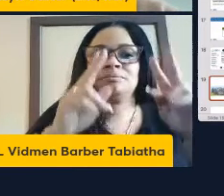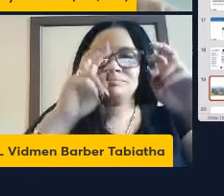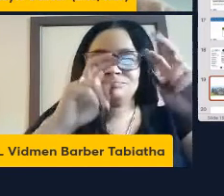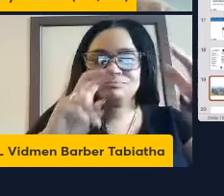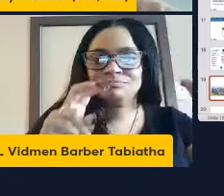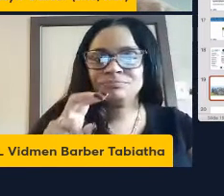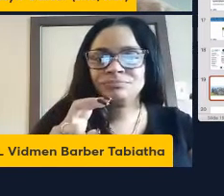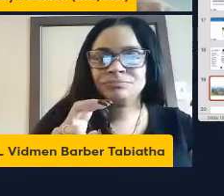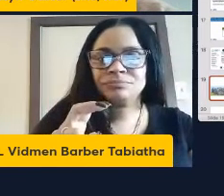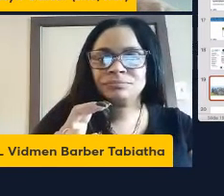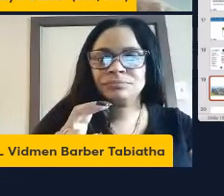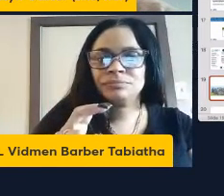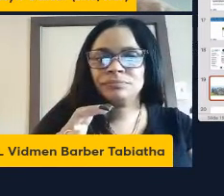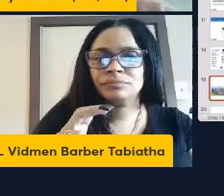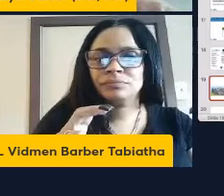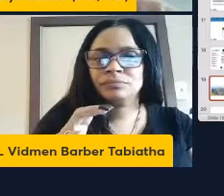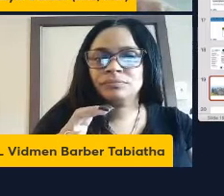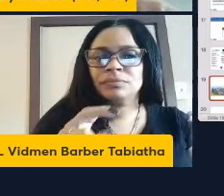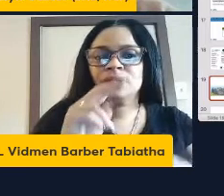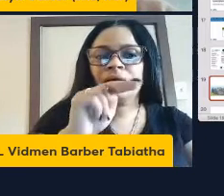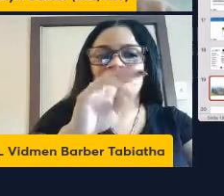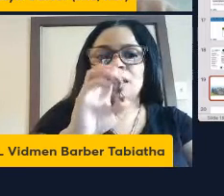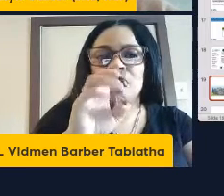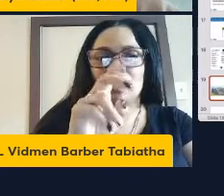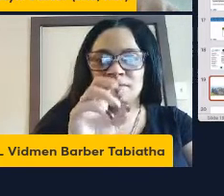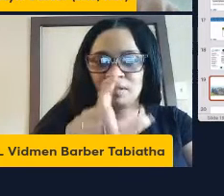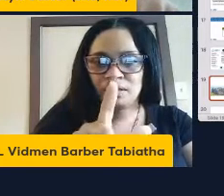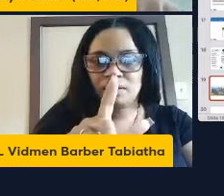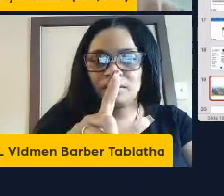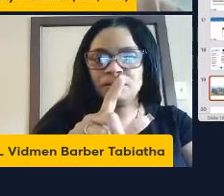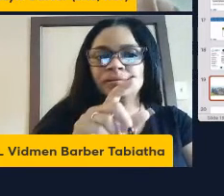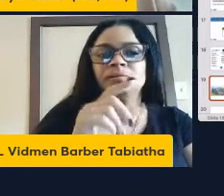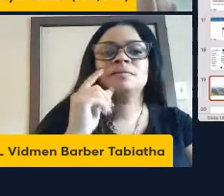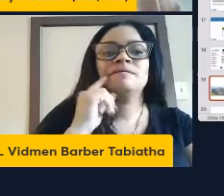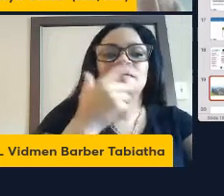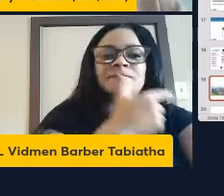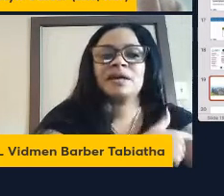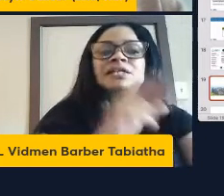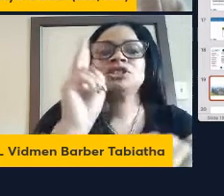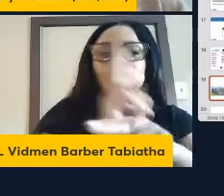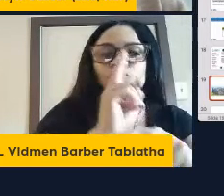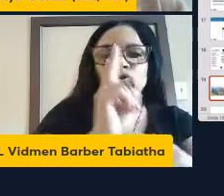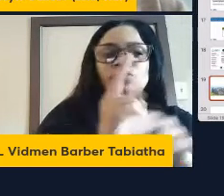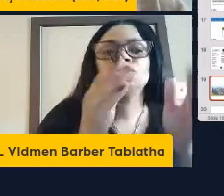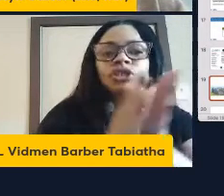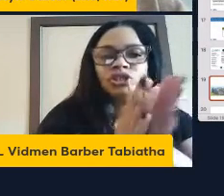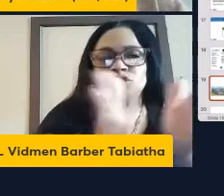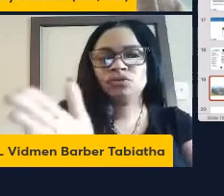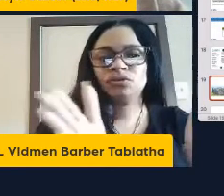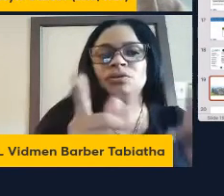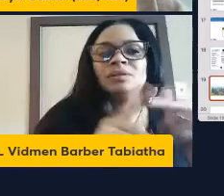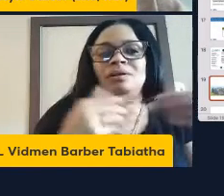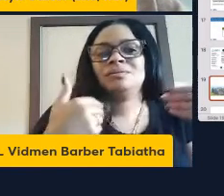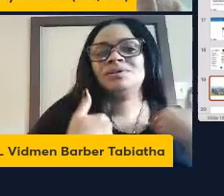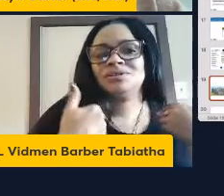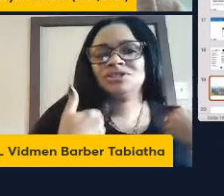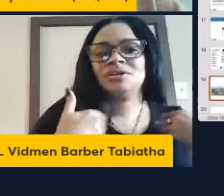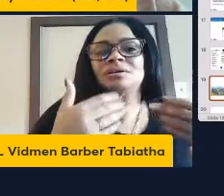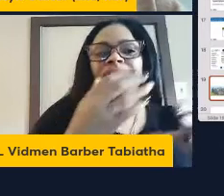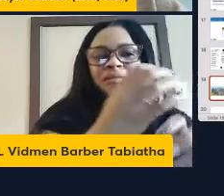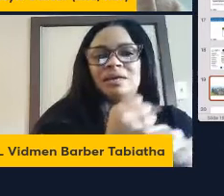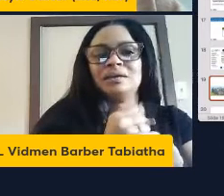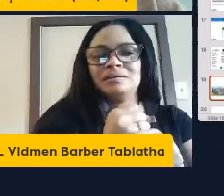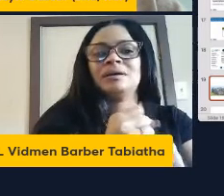a novel TB vaccine was used. But in general, you know, these were adolescents that would have only received